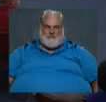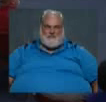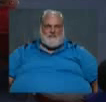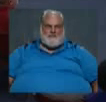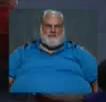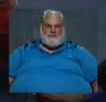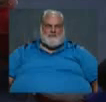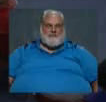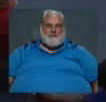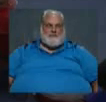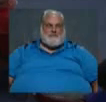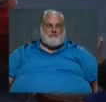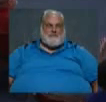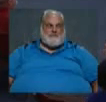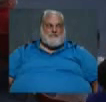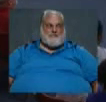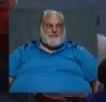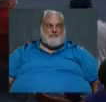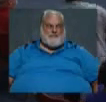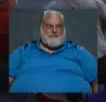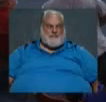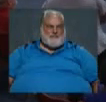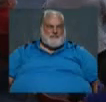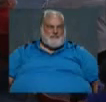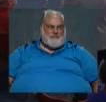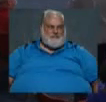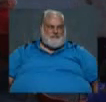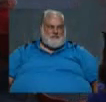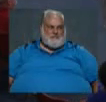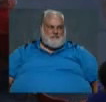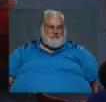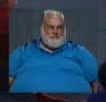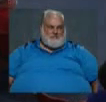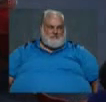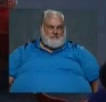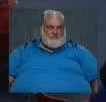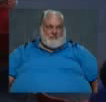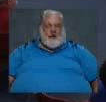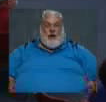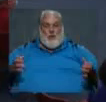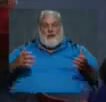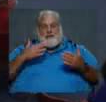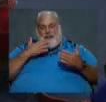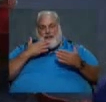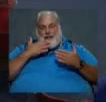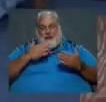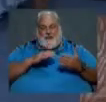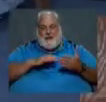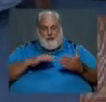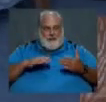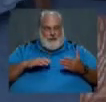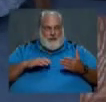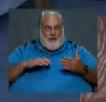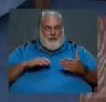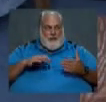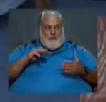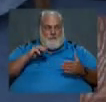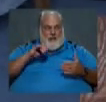something. Can I stand up? Just, sure. What I wanted to say, thank you for Commissioner Bill May